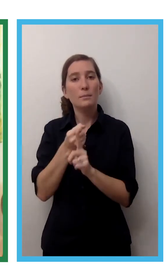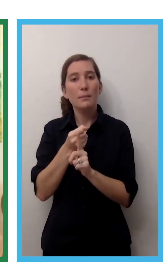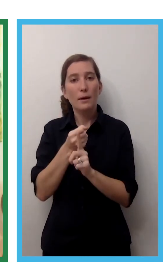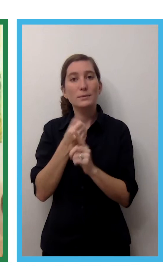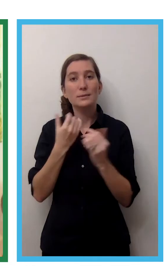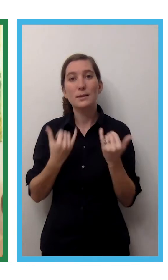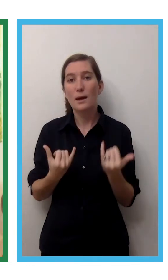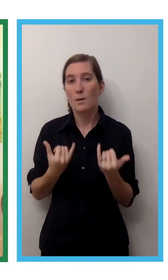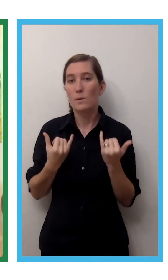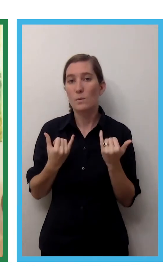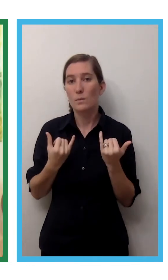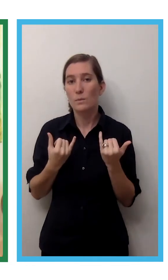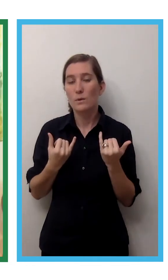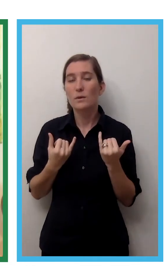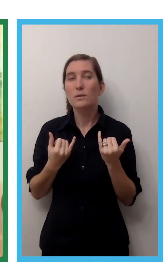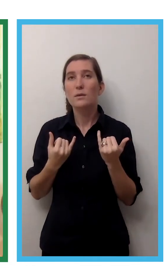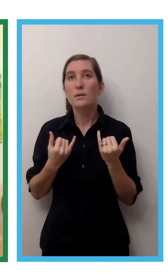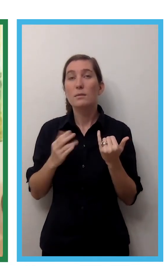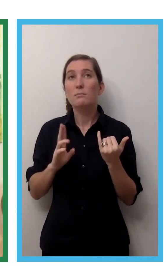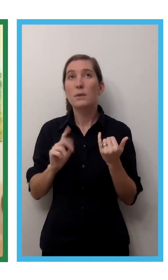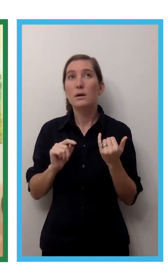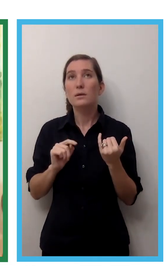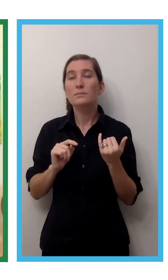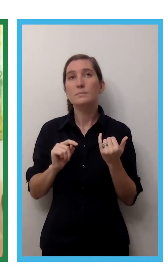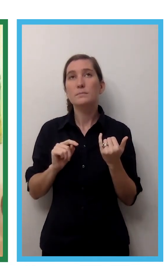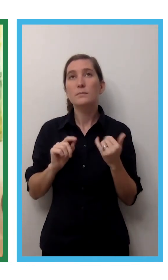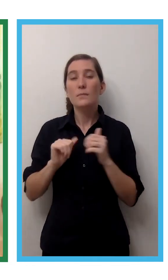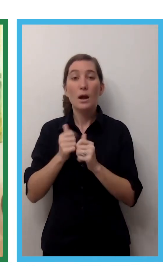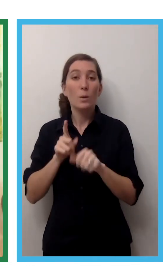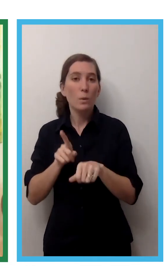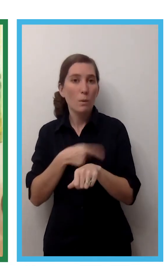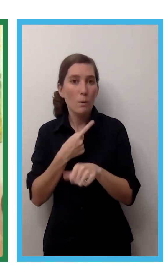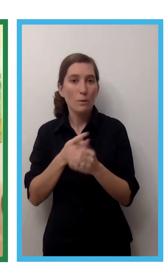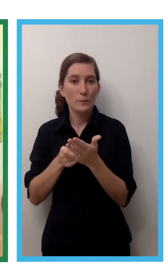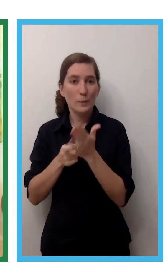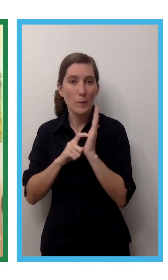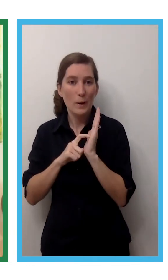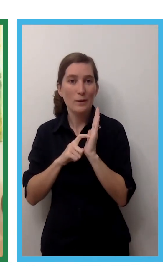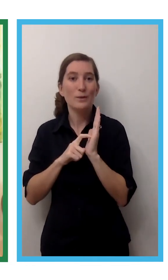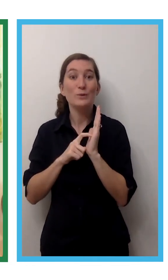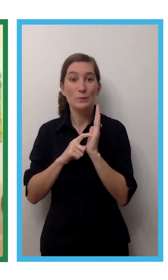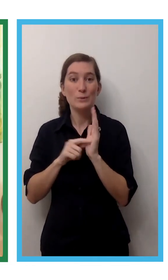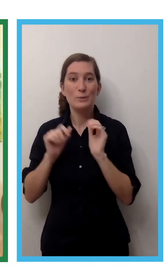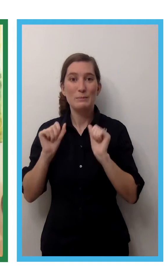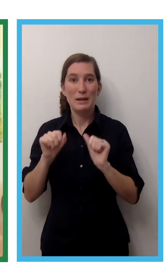but how long does it take to get to a parity level?